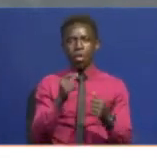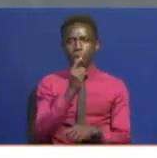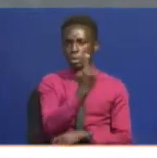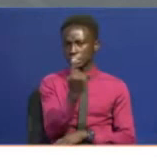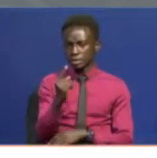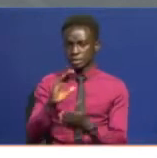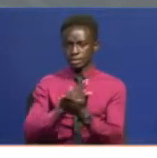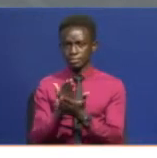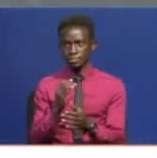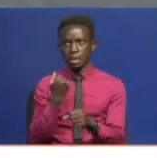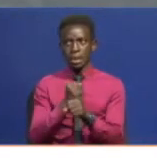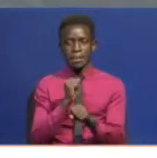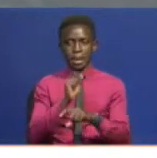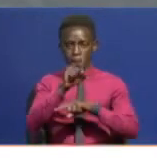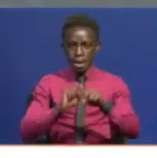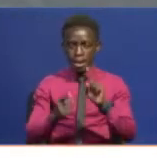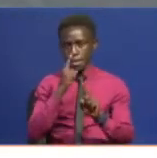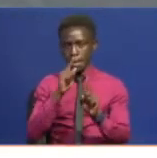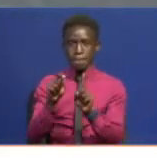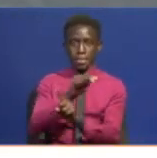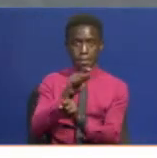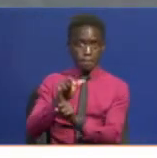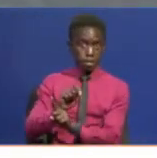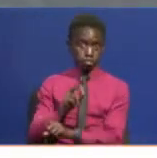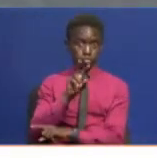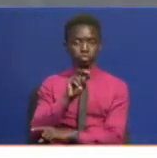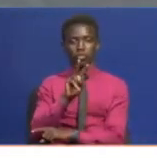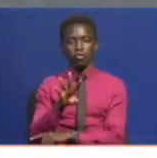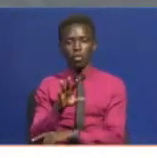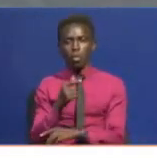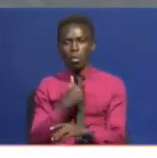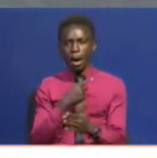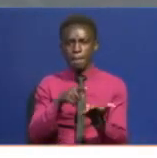dividend payable for financial year 24 to